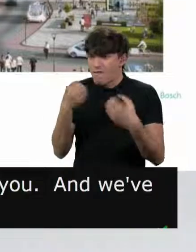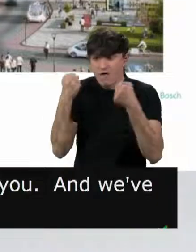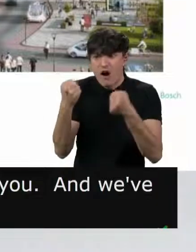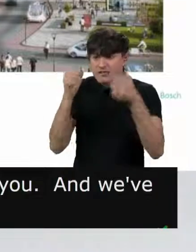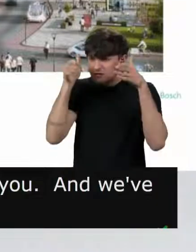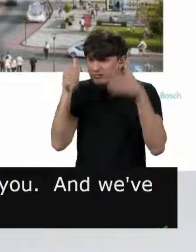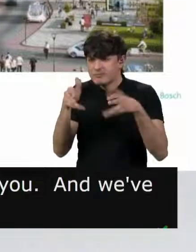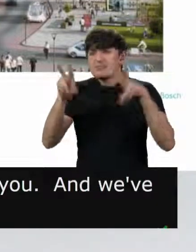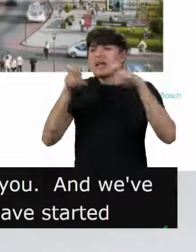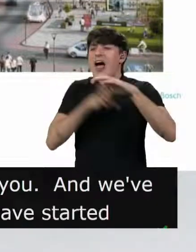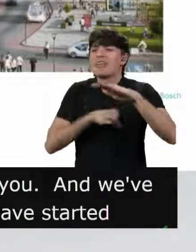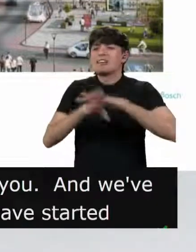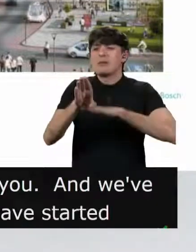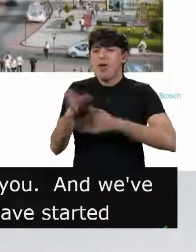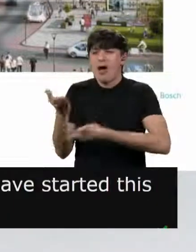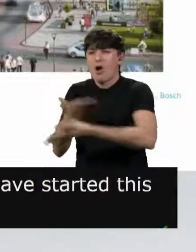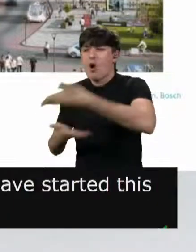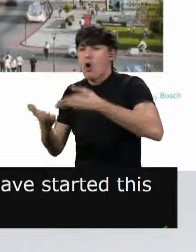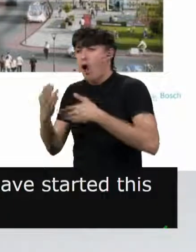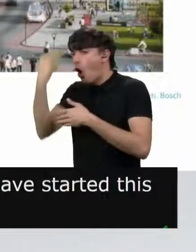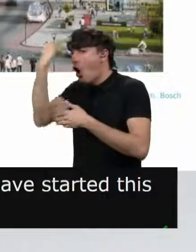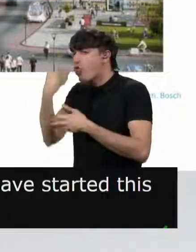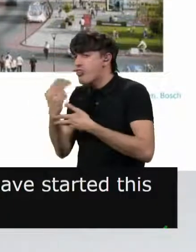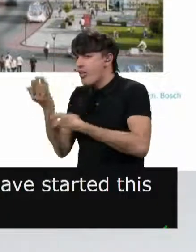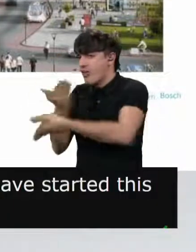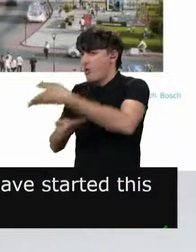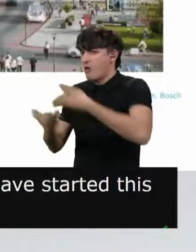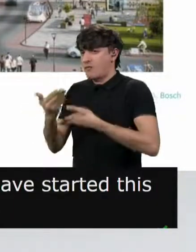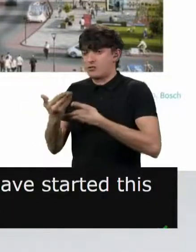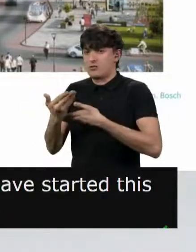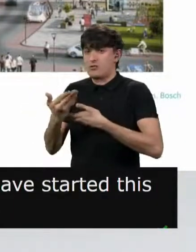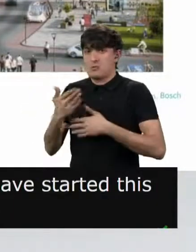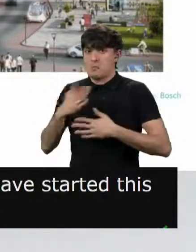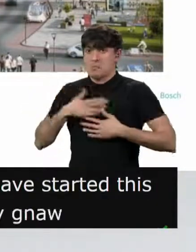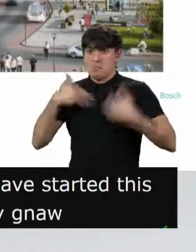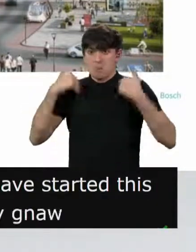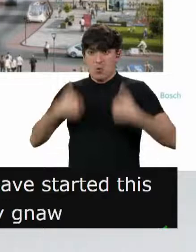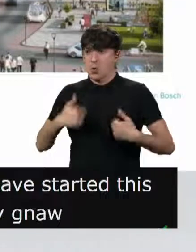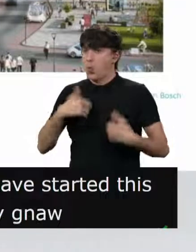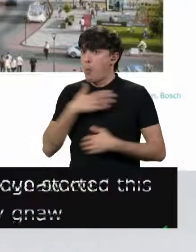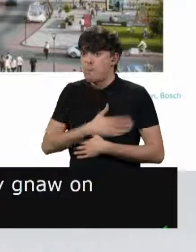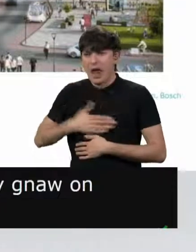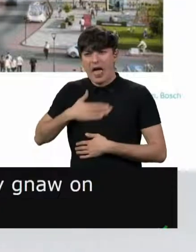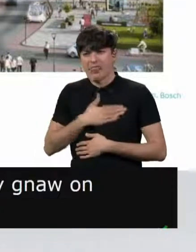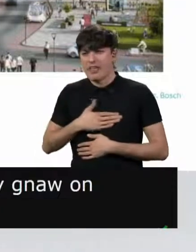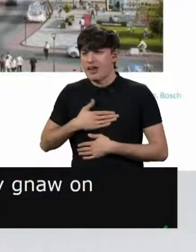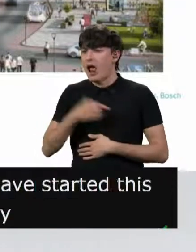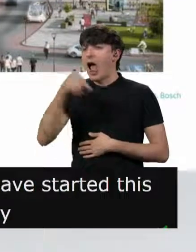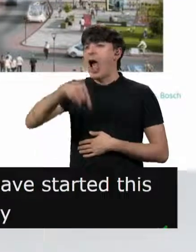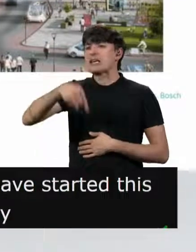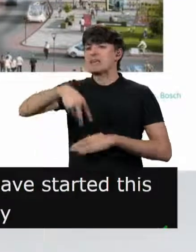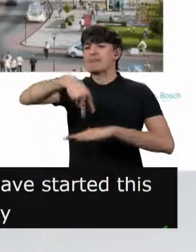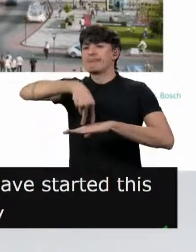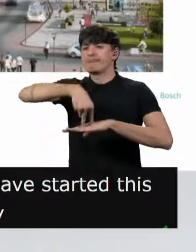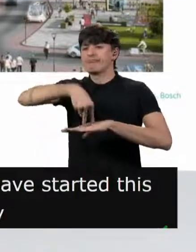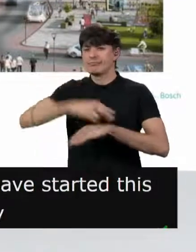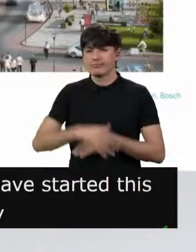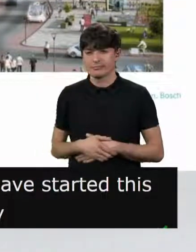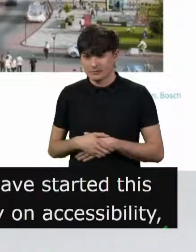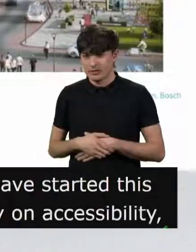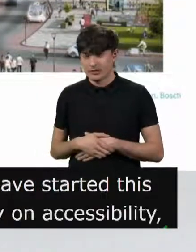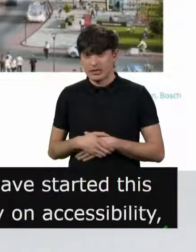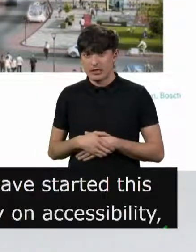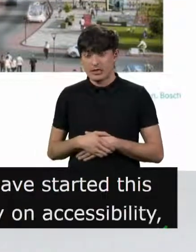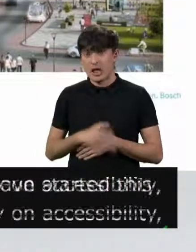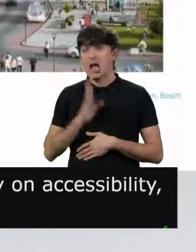on accessibility, collaborating with the ONCE. And for me, It's a pleasure to be here. Como has dicho,